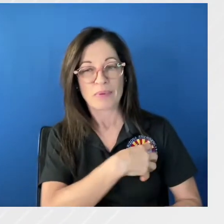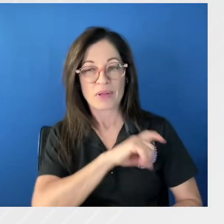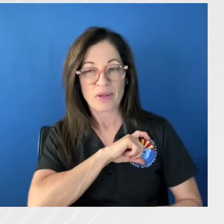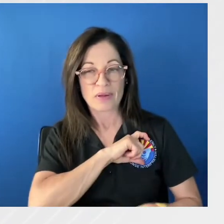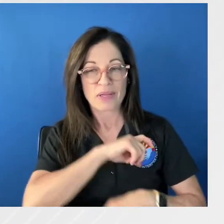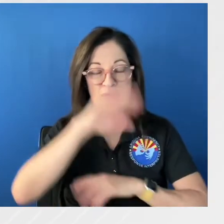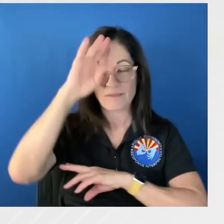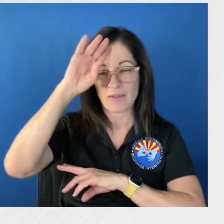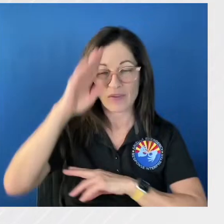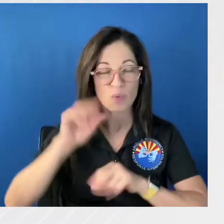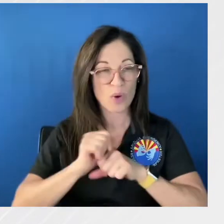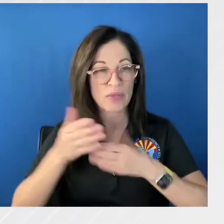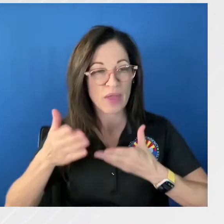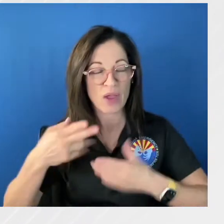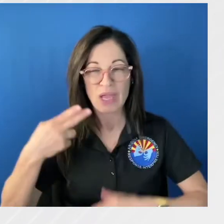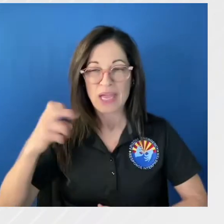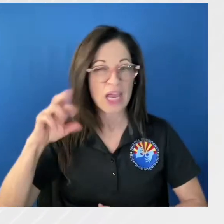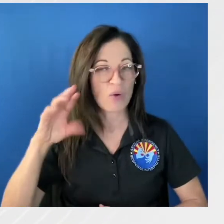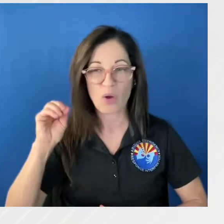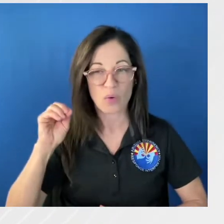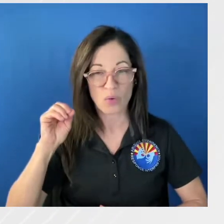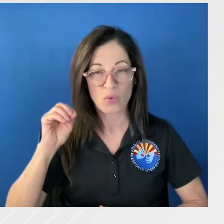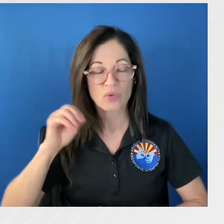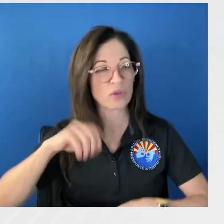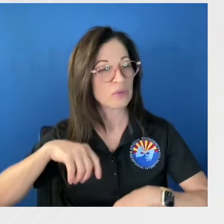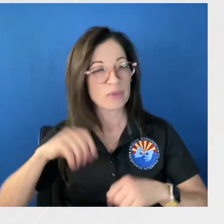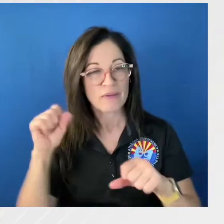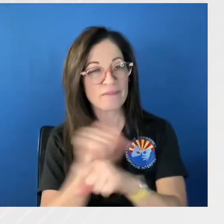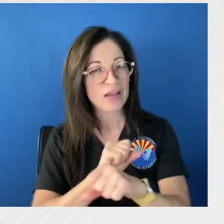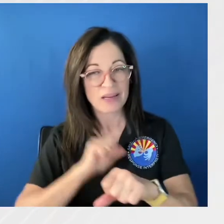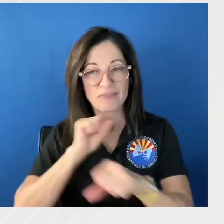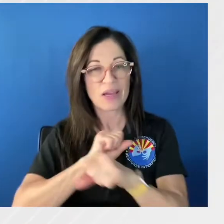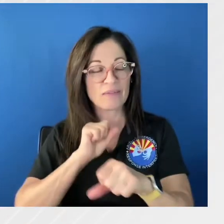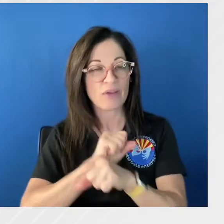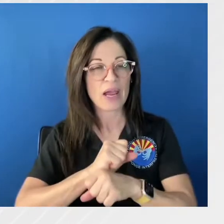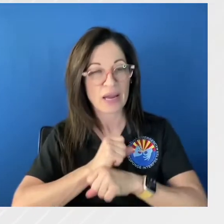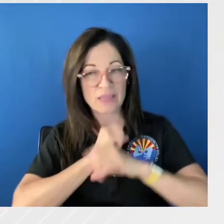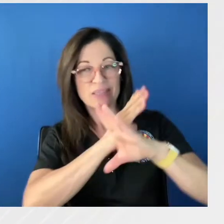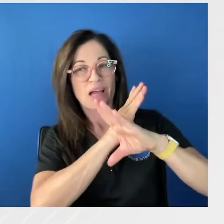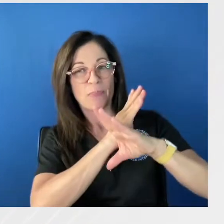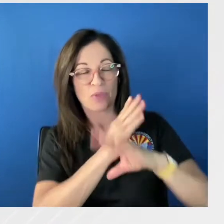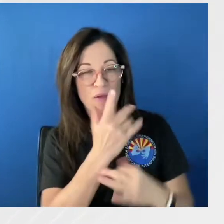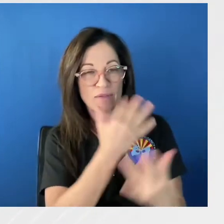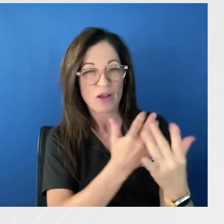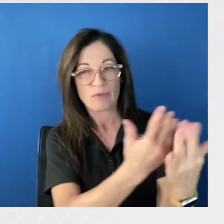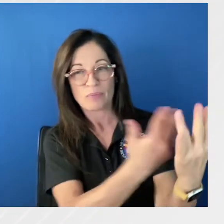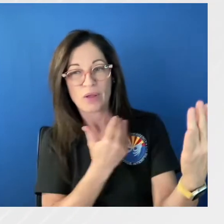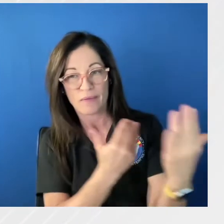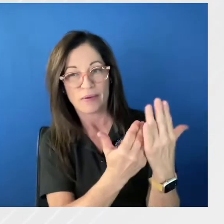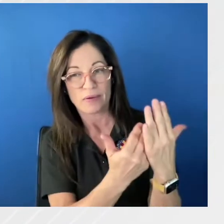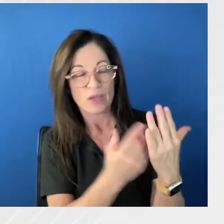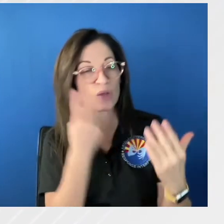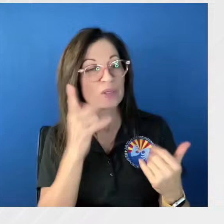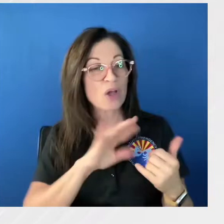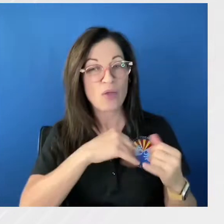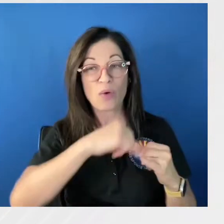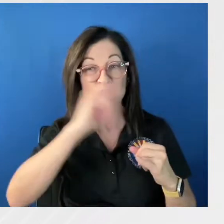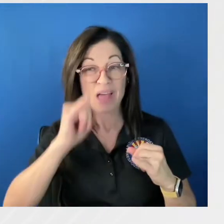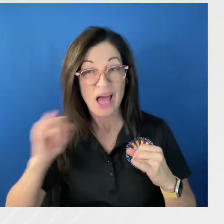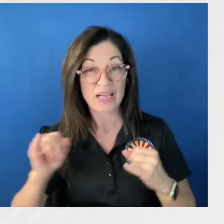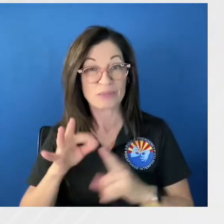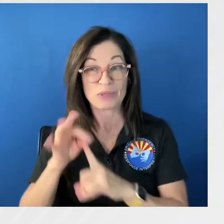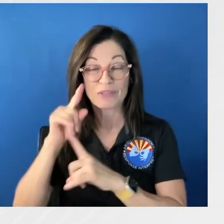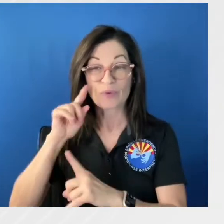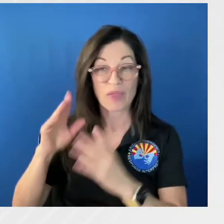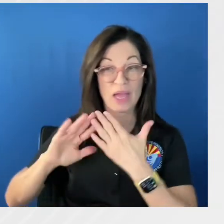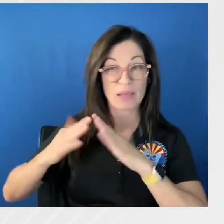the firefighters that truly put up a battle and stopped it. All those lines you're seeing, particularly as it relates to the community of Wrightwood, as you're coming into